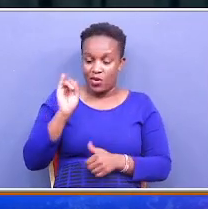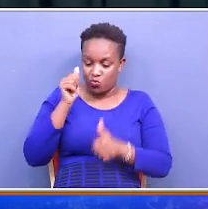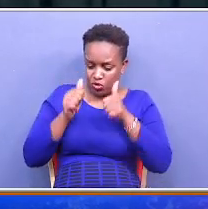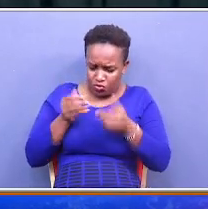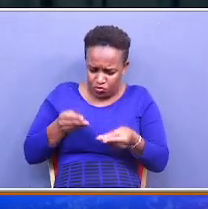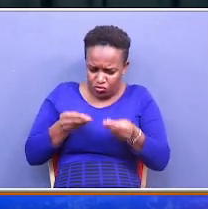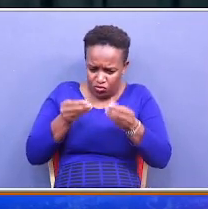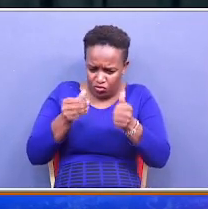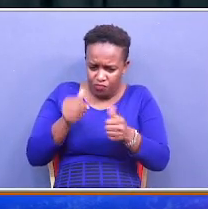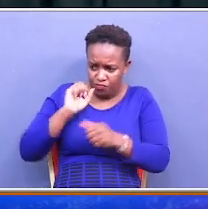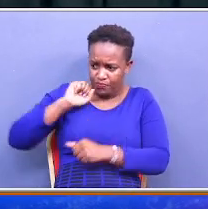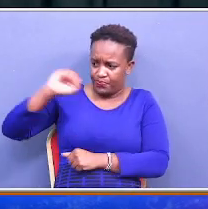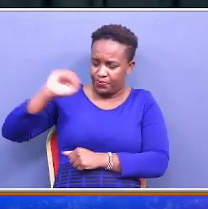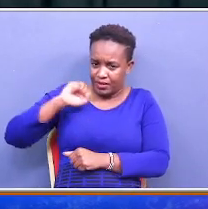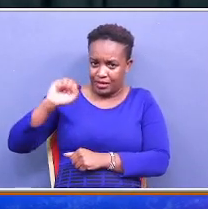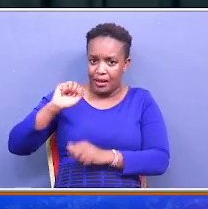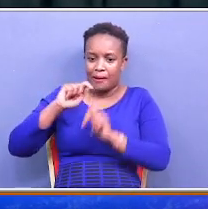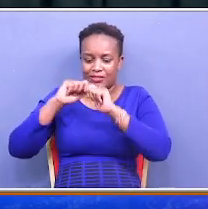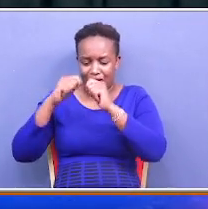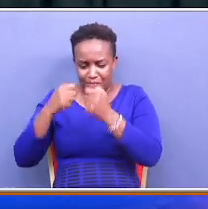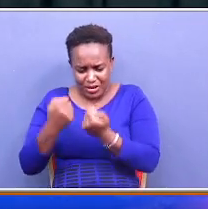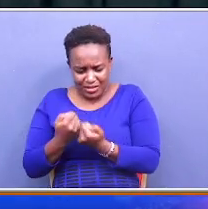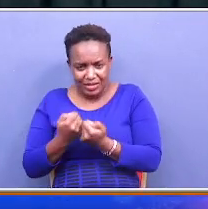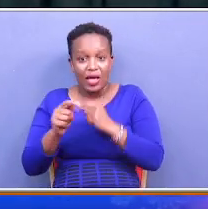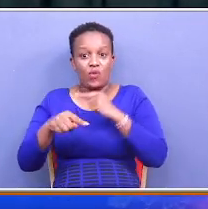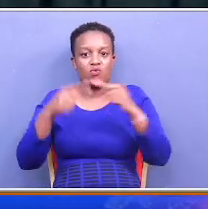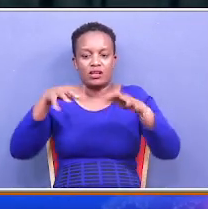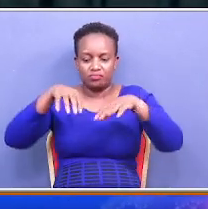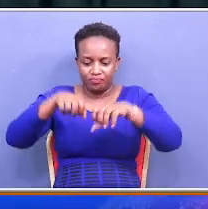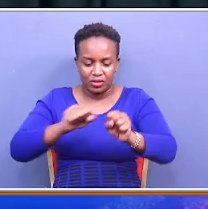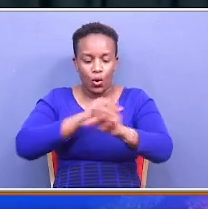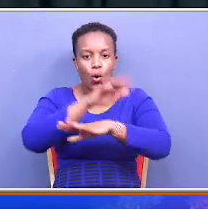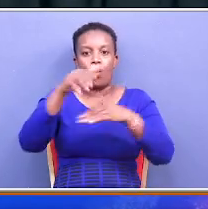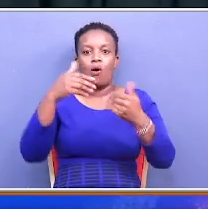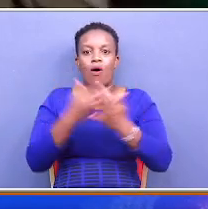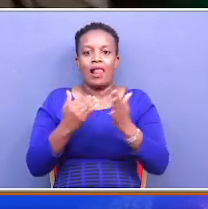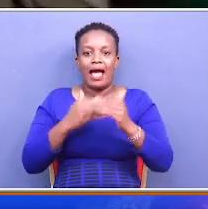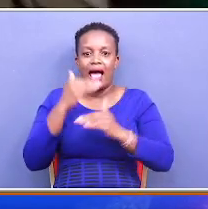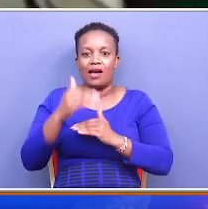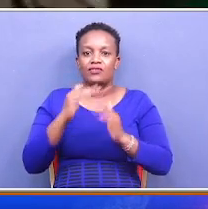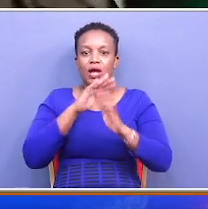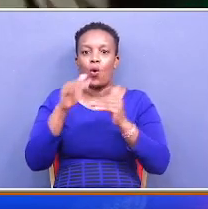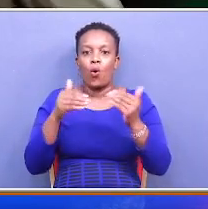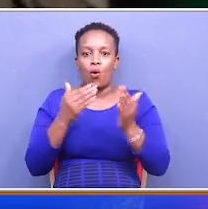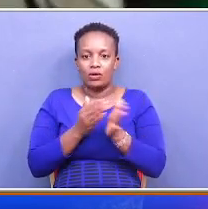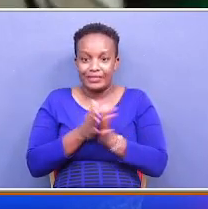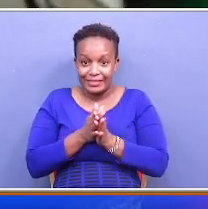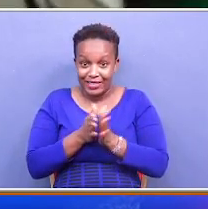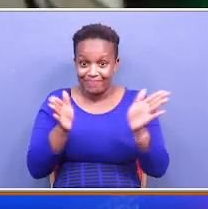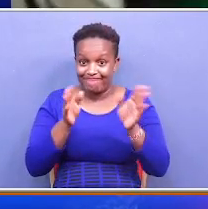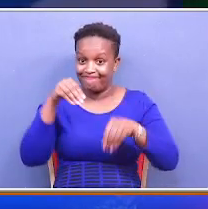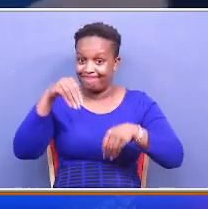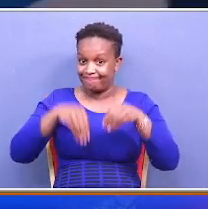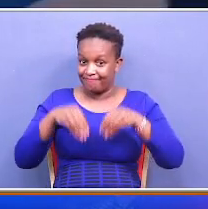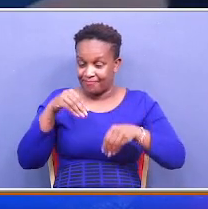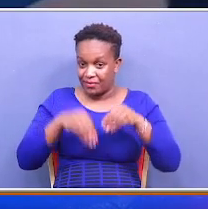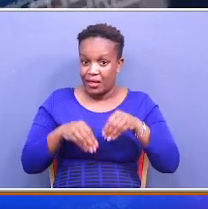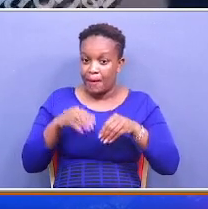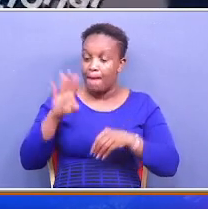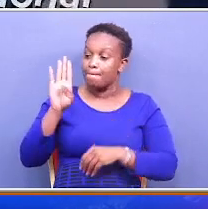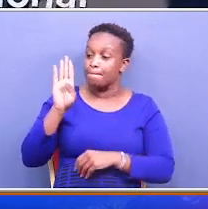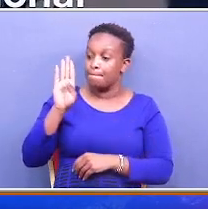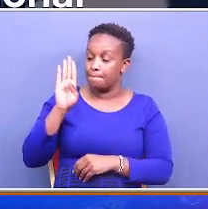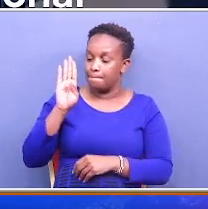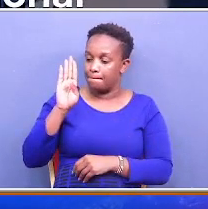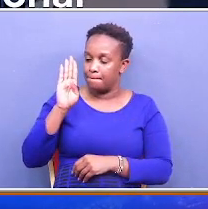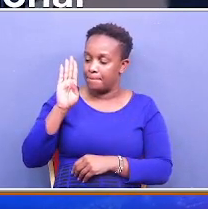toxic politics, tribalism and winner-take-all after every general election. The bench upheld the ruling of the superior